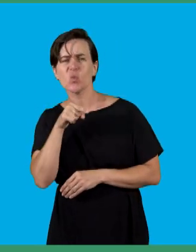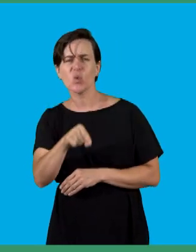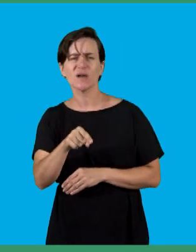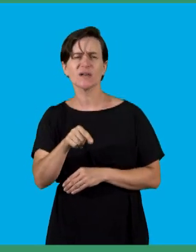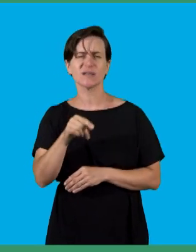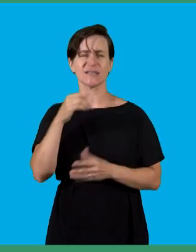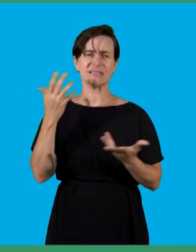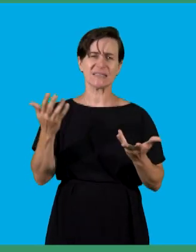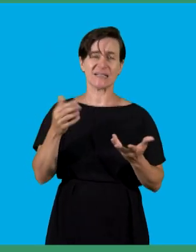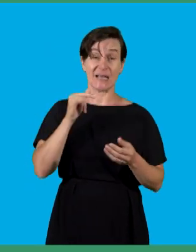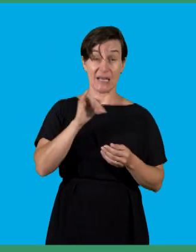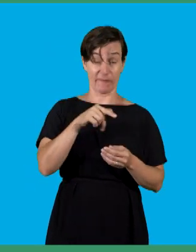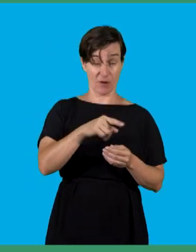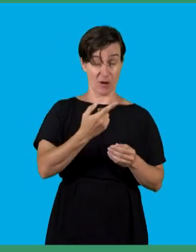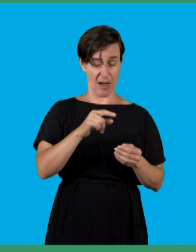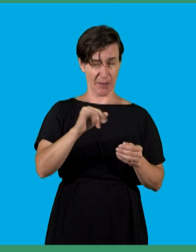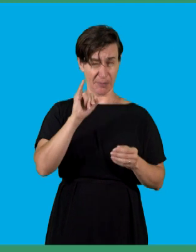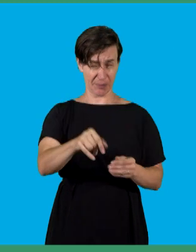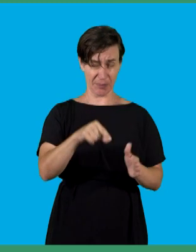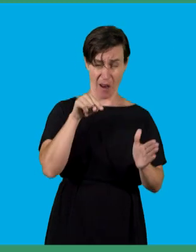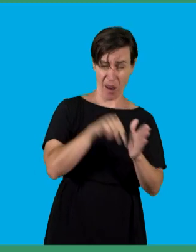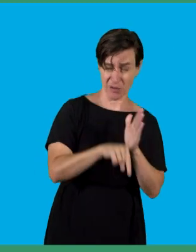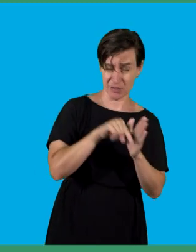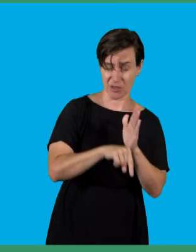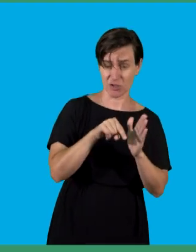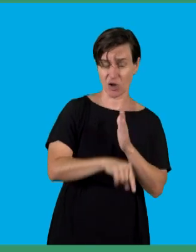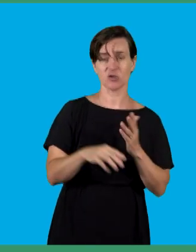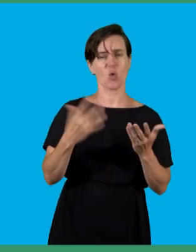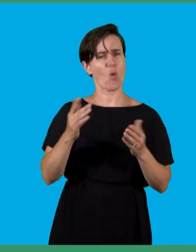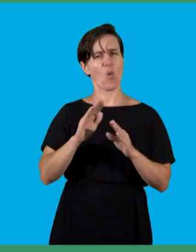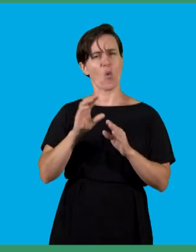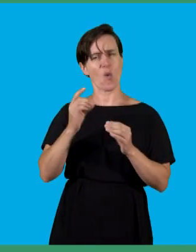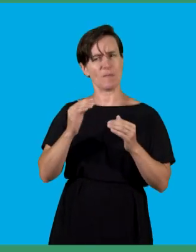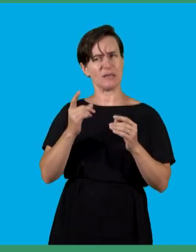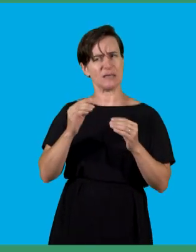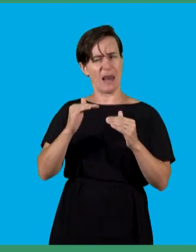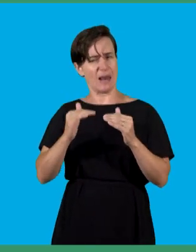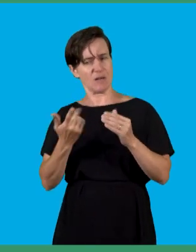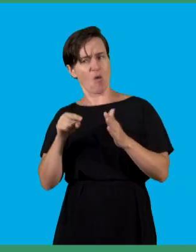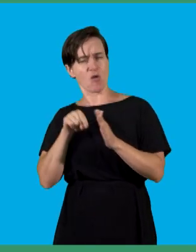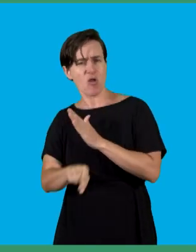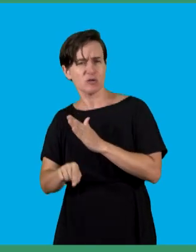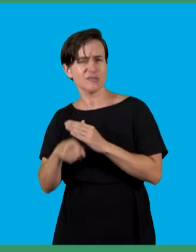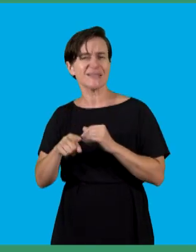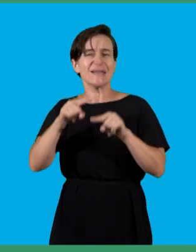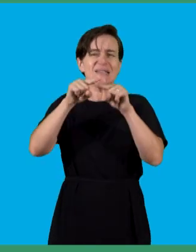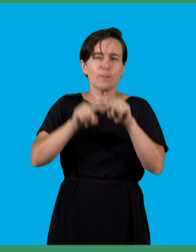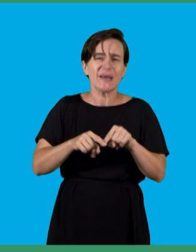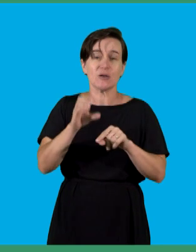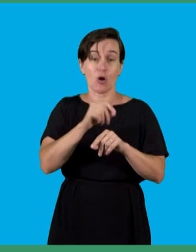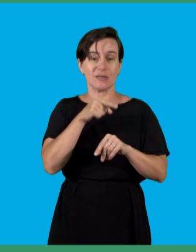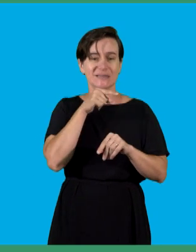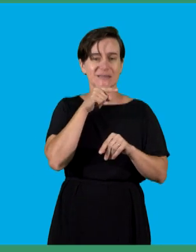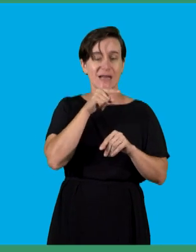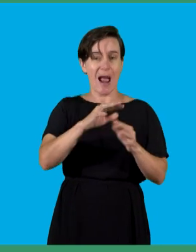will be carried out by the owners to pay debts of the business, and it is determined by the legal